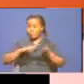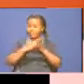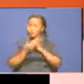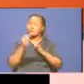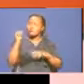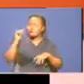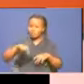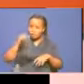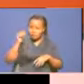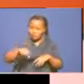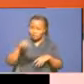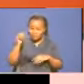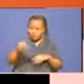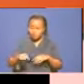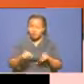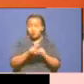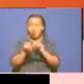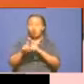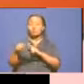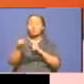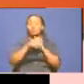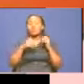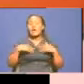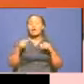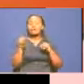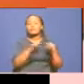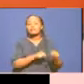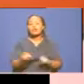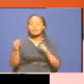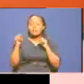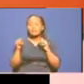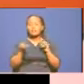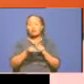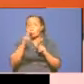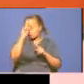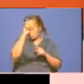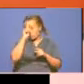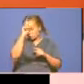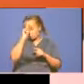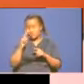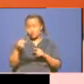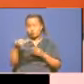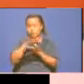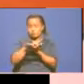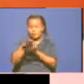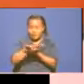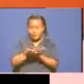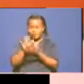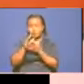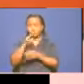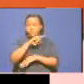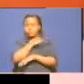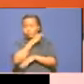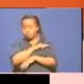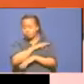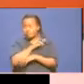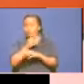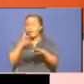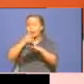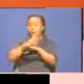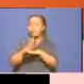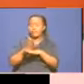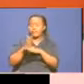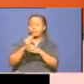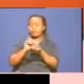mm-hmm. and we do have the structures in place, the critical care units, yeah. to take care of our patients post-transplant. Yeah. At